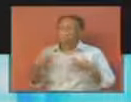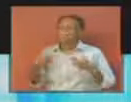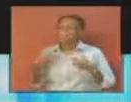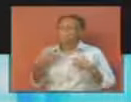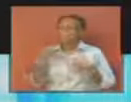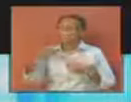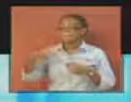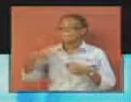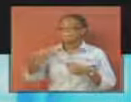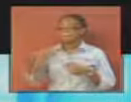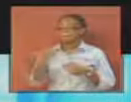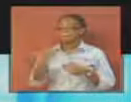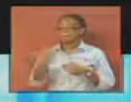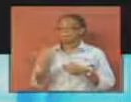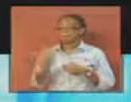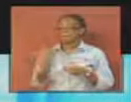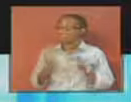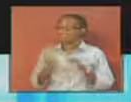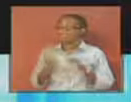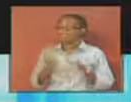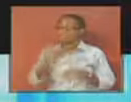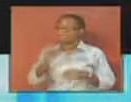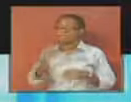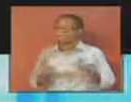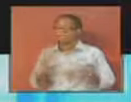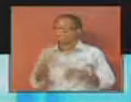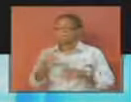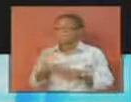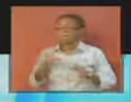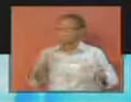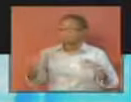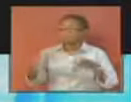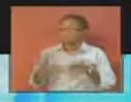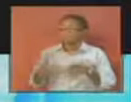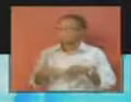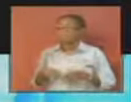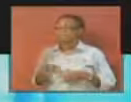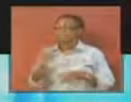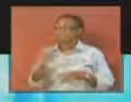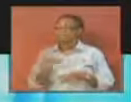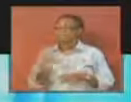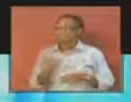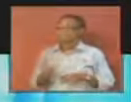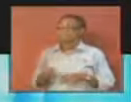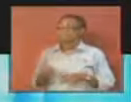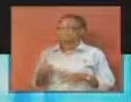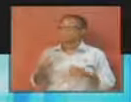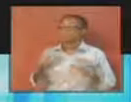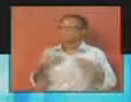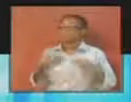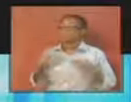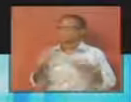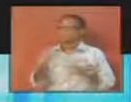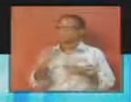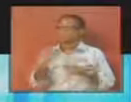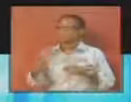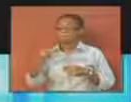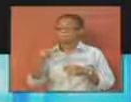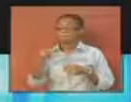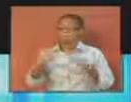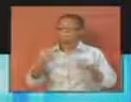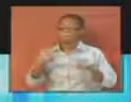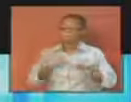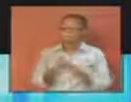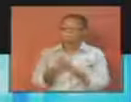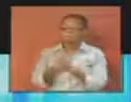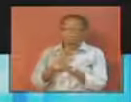other persons in that cluster would also likely be candidates for the P1 variant. And my question